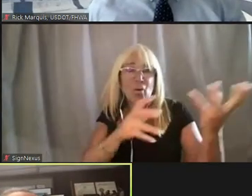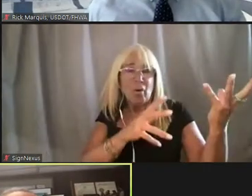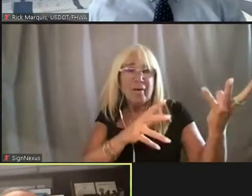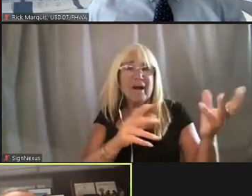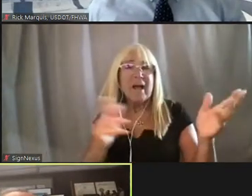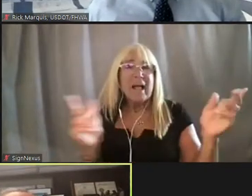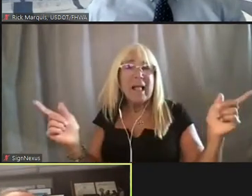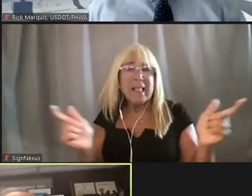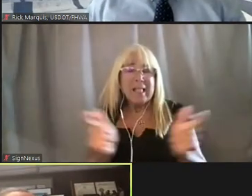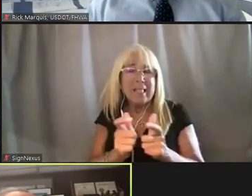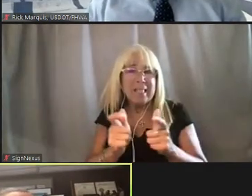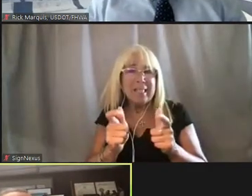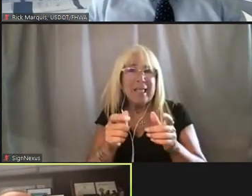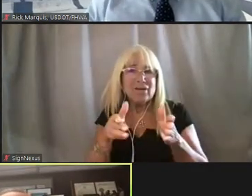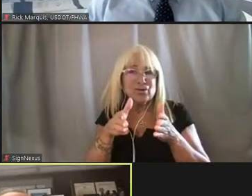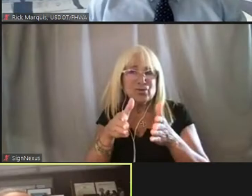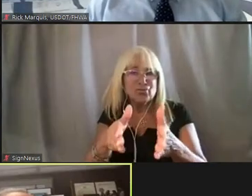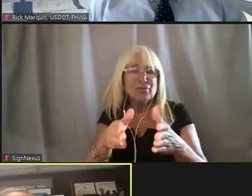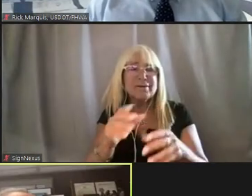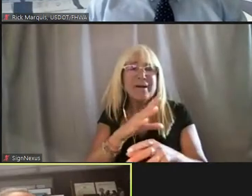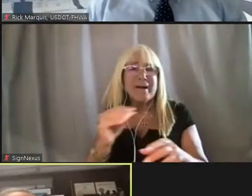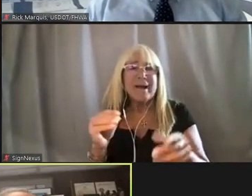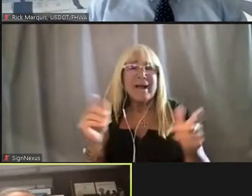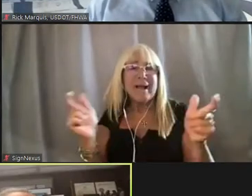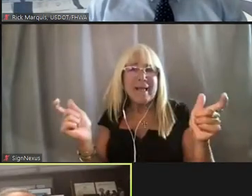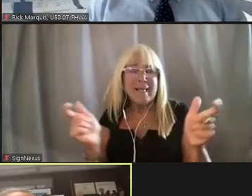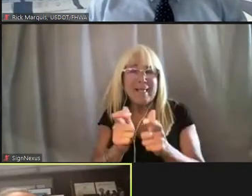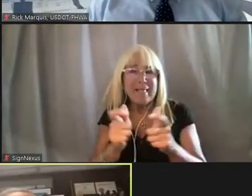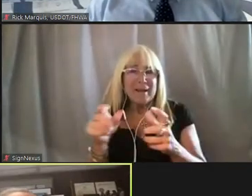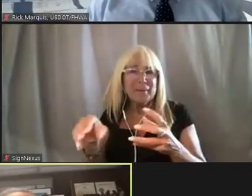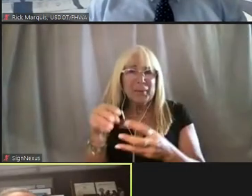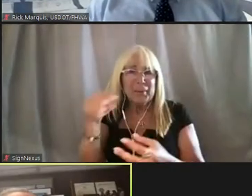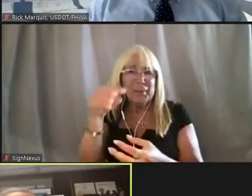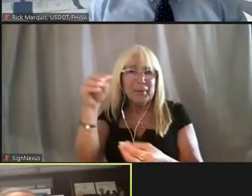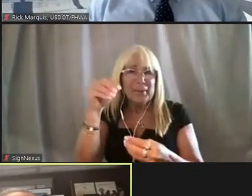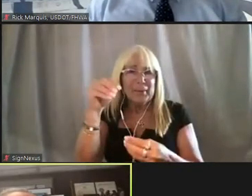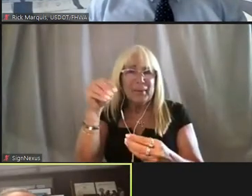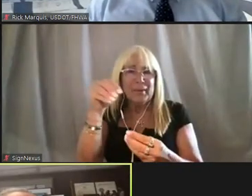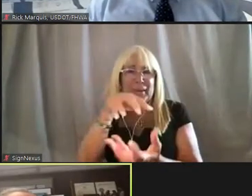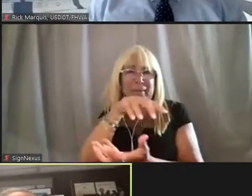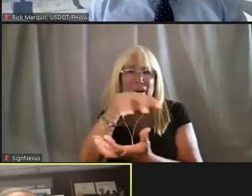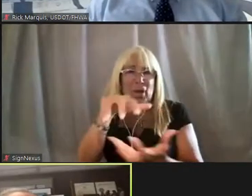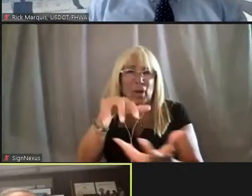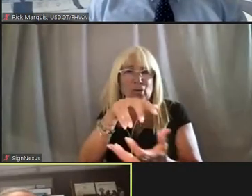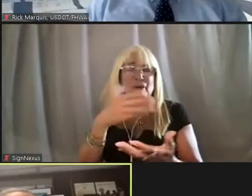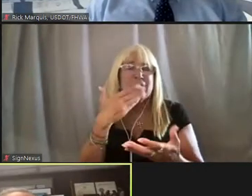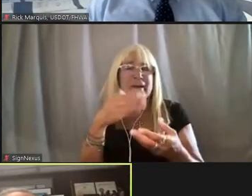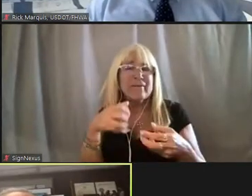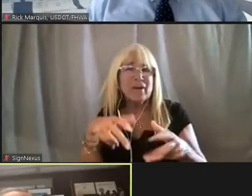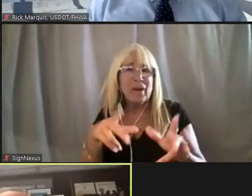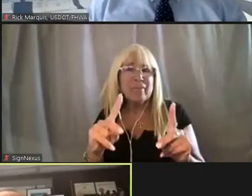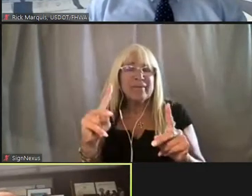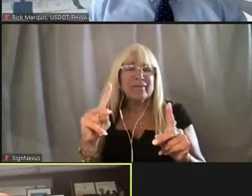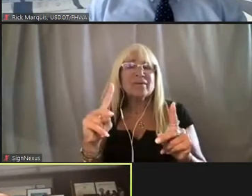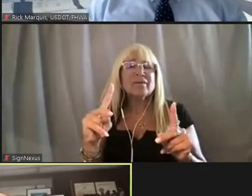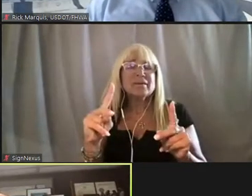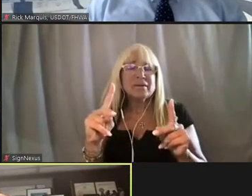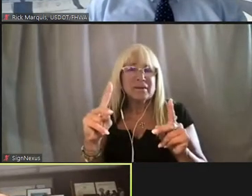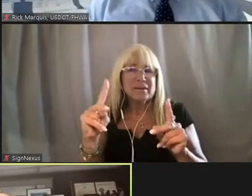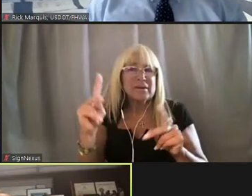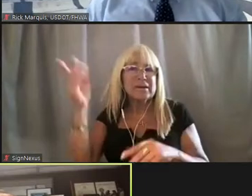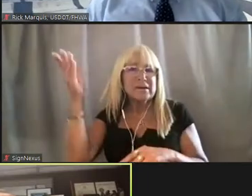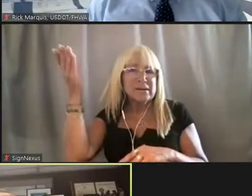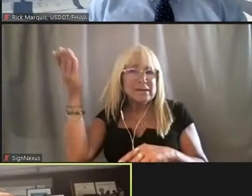Street space and 55 bikes and amidst less carbon monoxide than either Commuter or inner cellular rail thank you again for the opportunity to provide